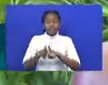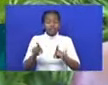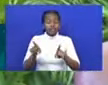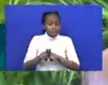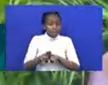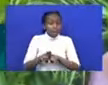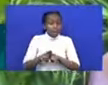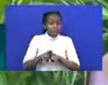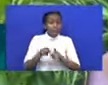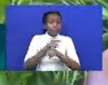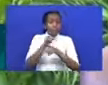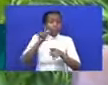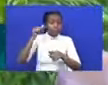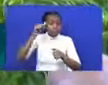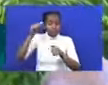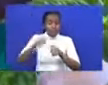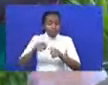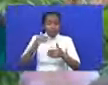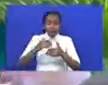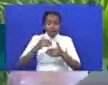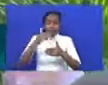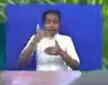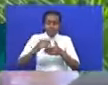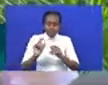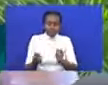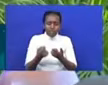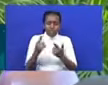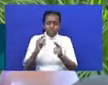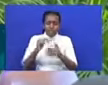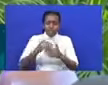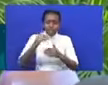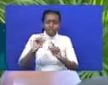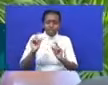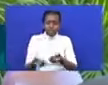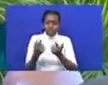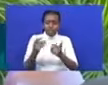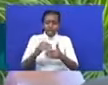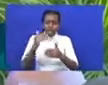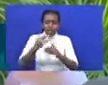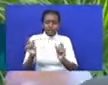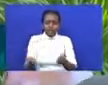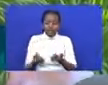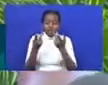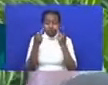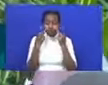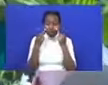after conference, our city is being bought out. And it is not by Christians.